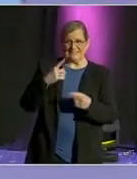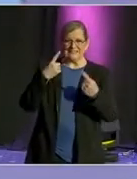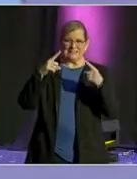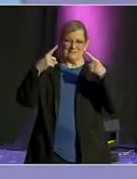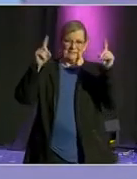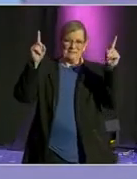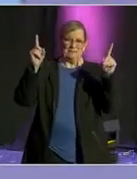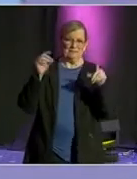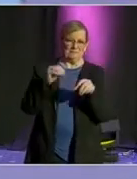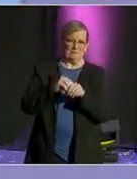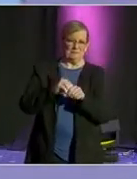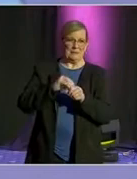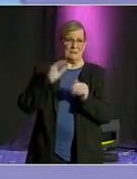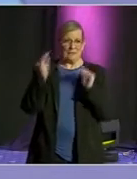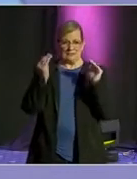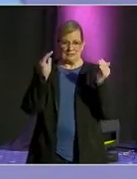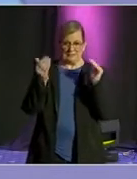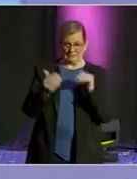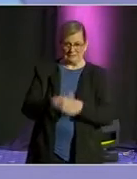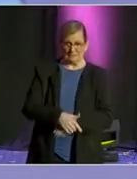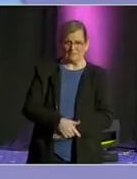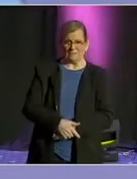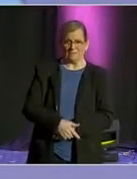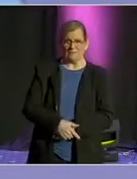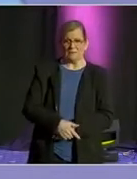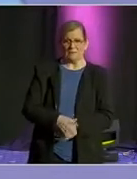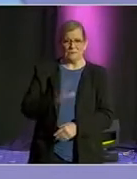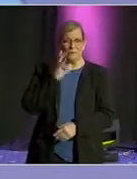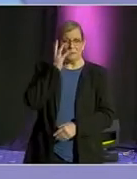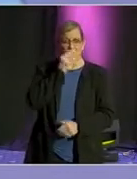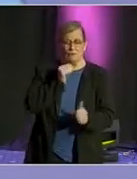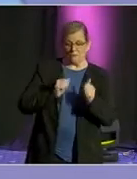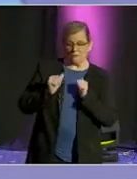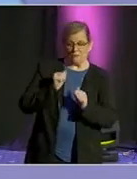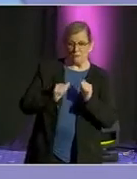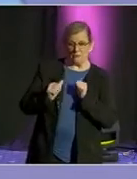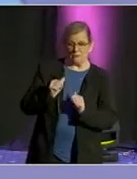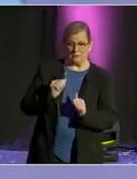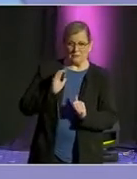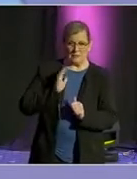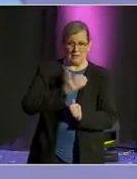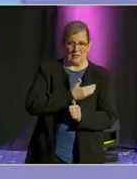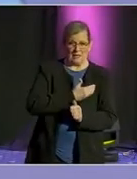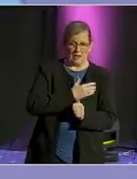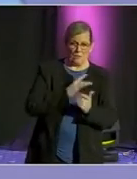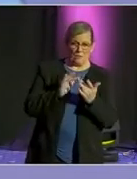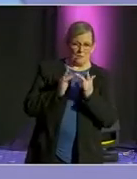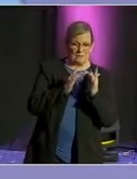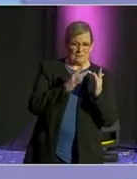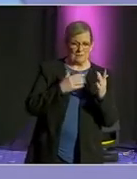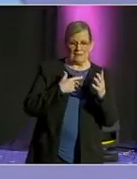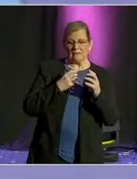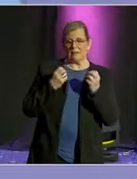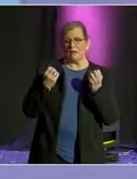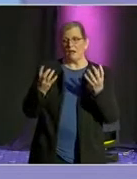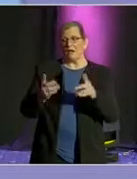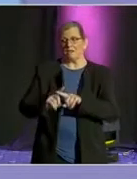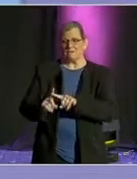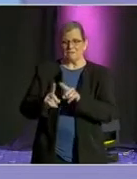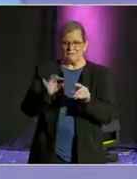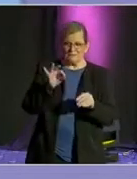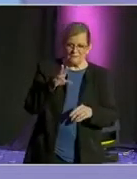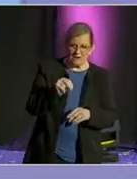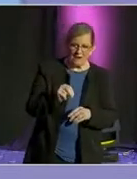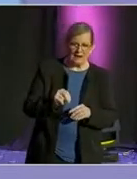performances. Check out the Blossoms Kid page for lots of hands-on activities and fun videos for the whole family, thanks to the support